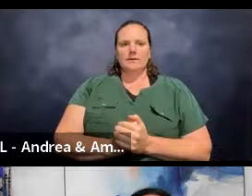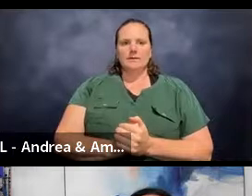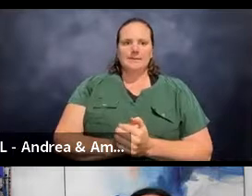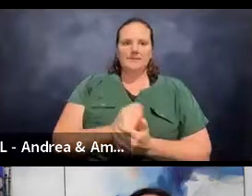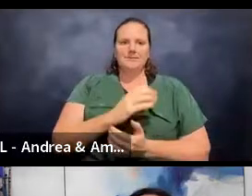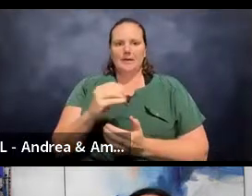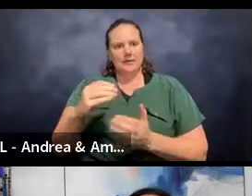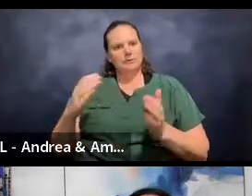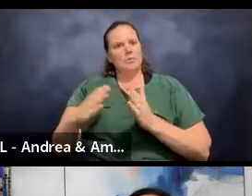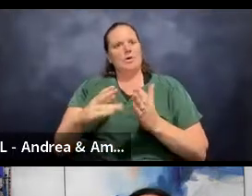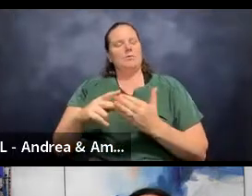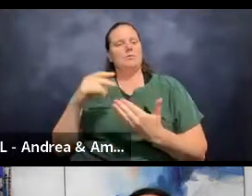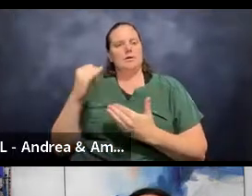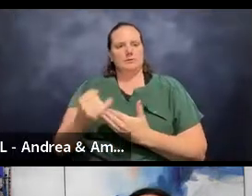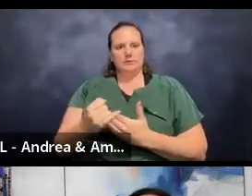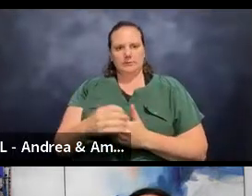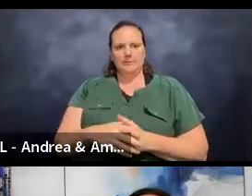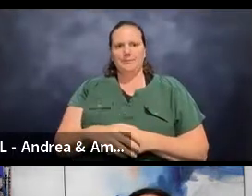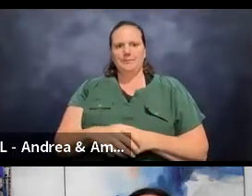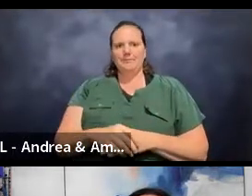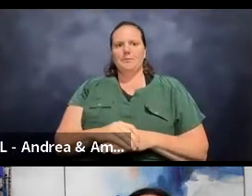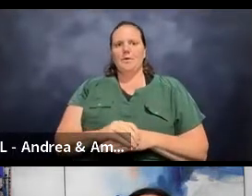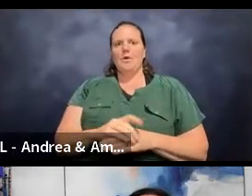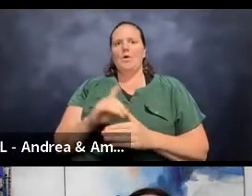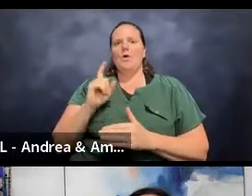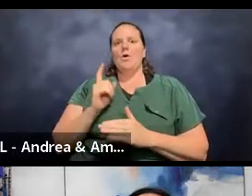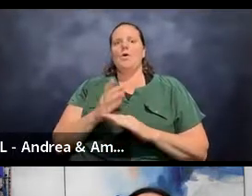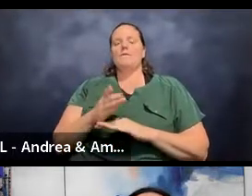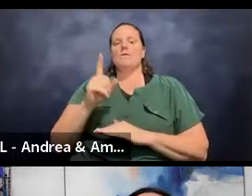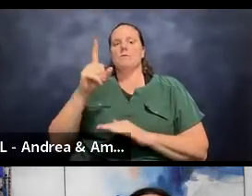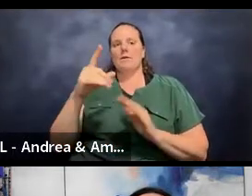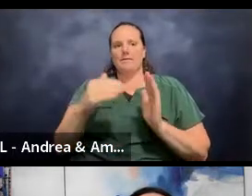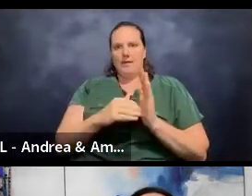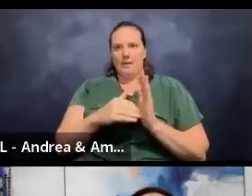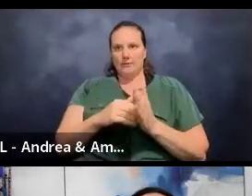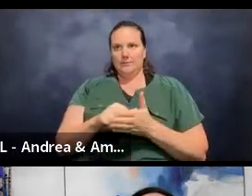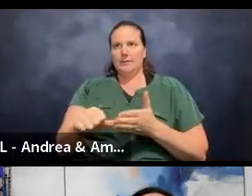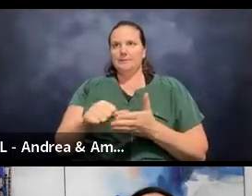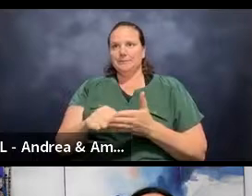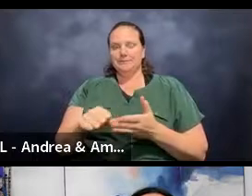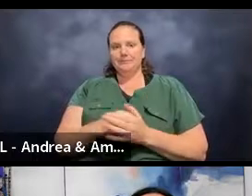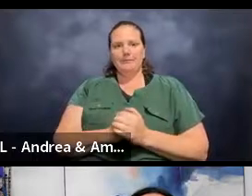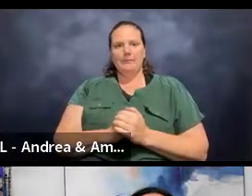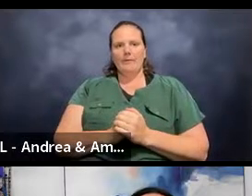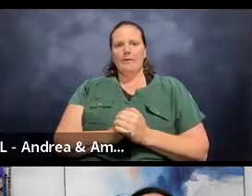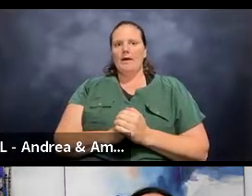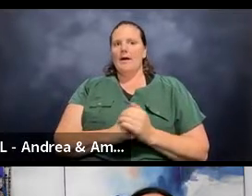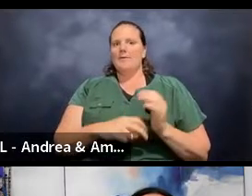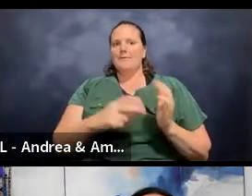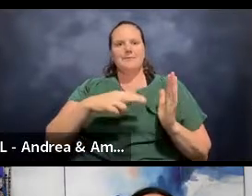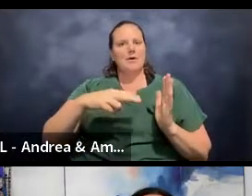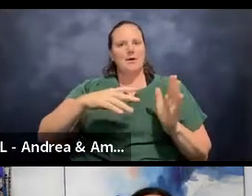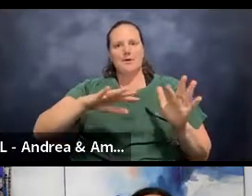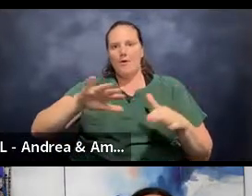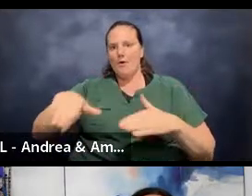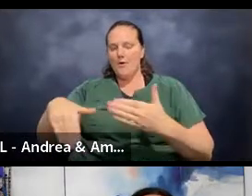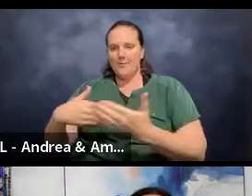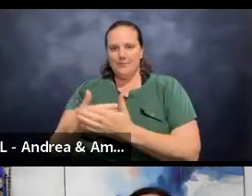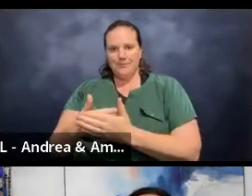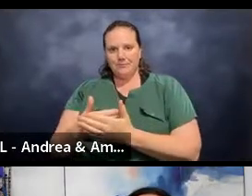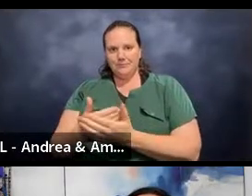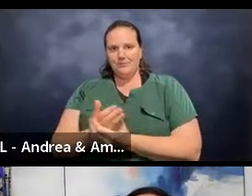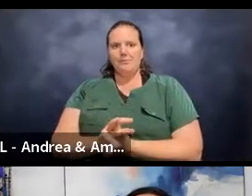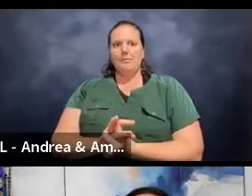smaller projects were over 1,000 pages. So I actually read them all previously. I suspect this